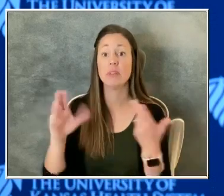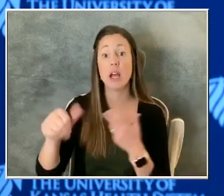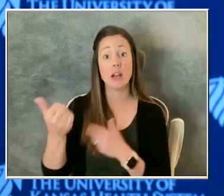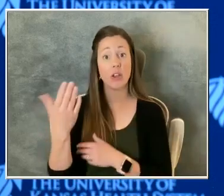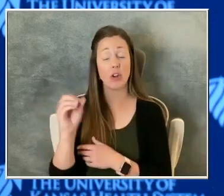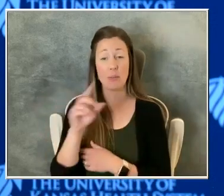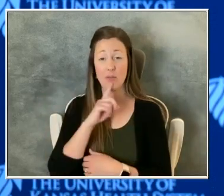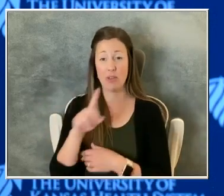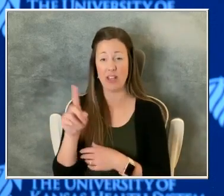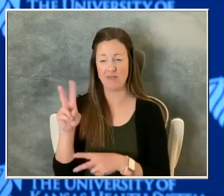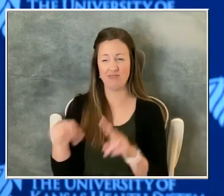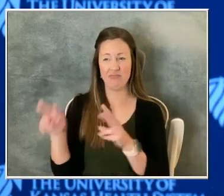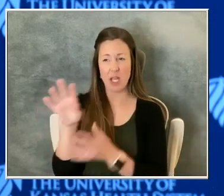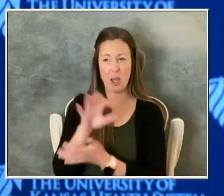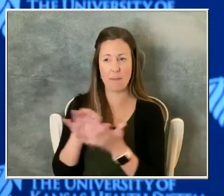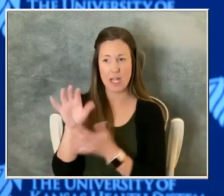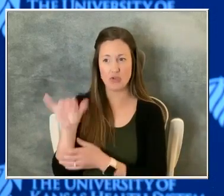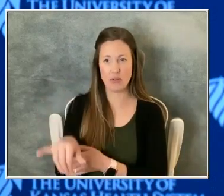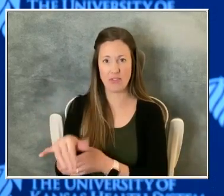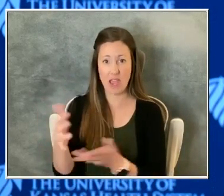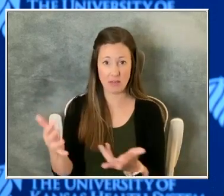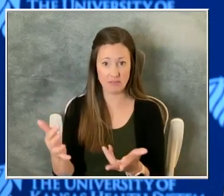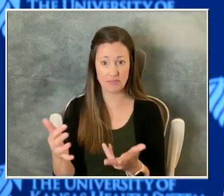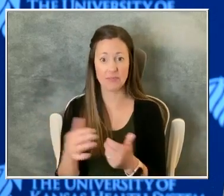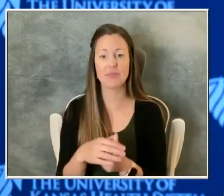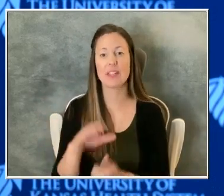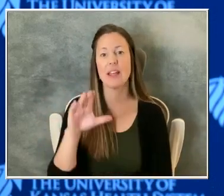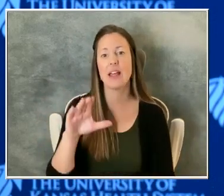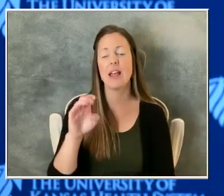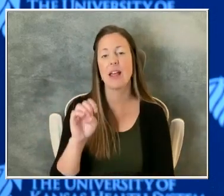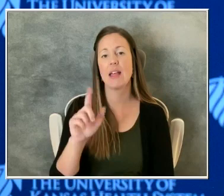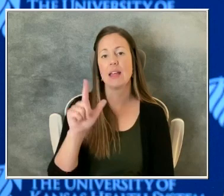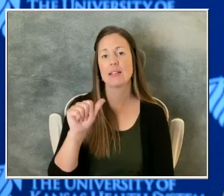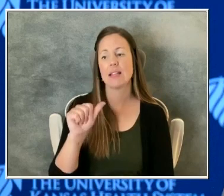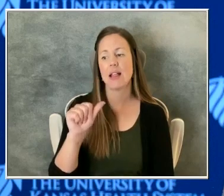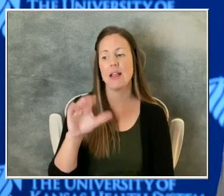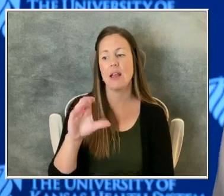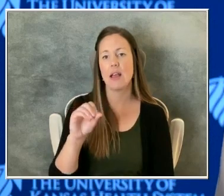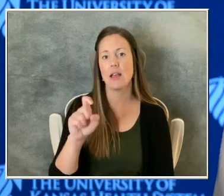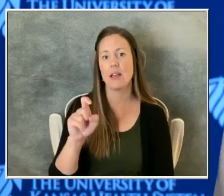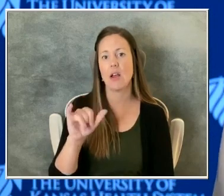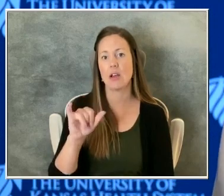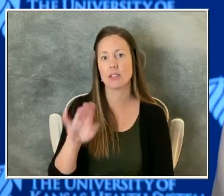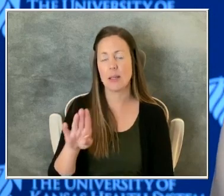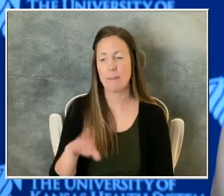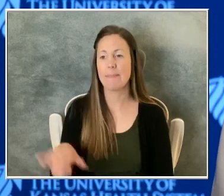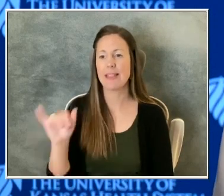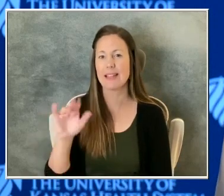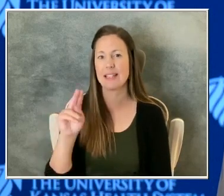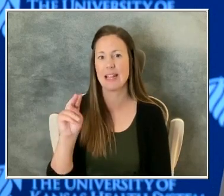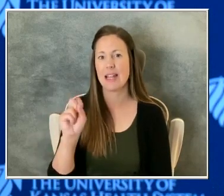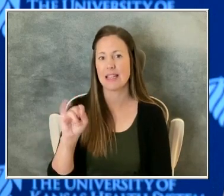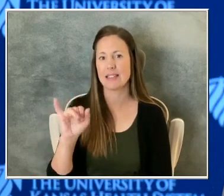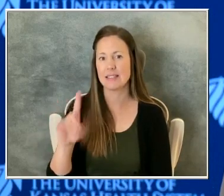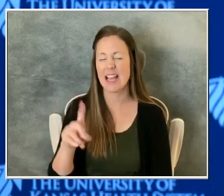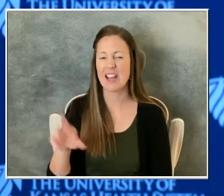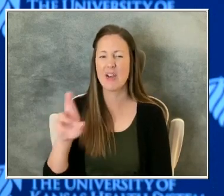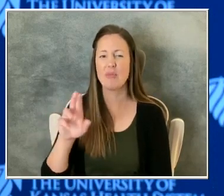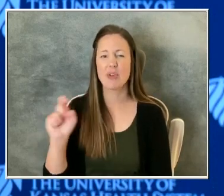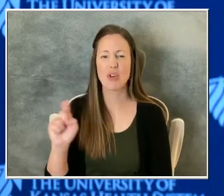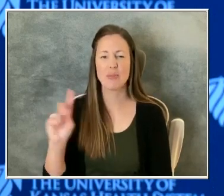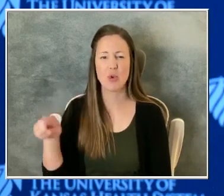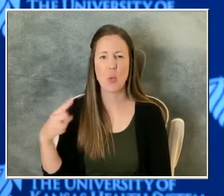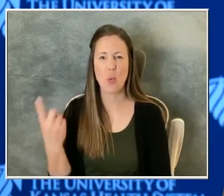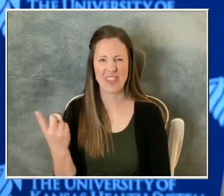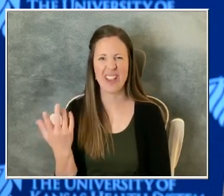plus celecoxib, which is an NSAID that is prescription only. It's kind of like a souped up ibuprofen, if you will. But